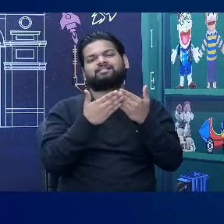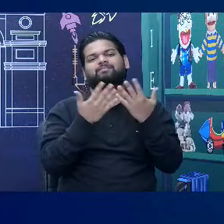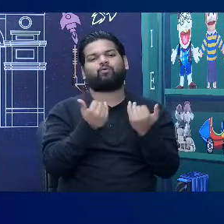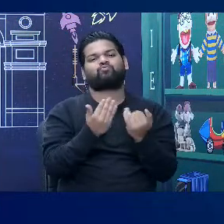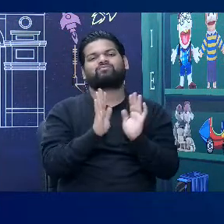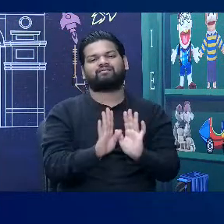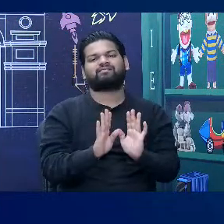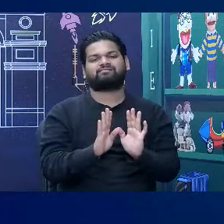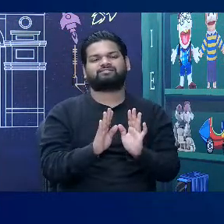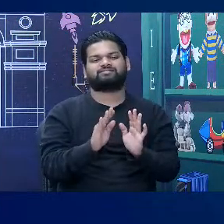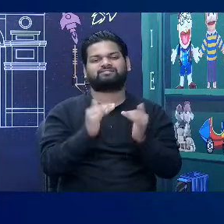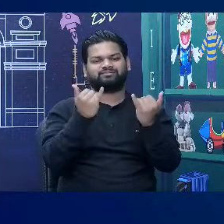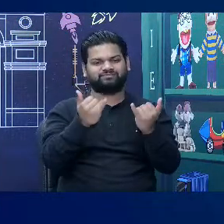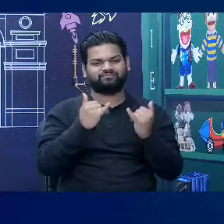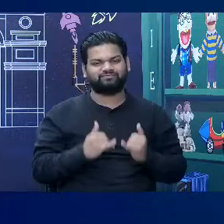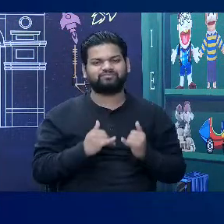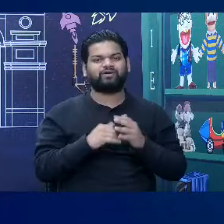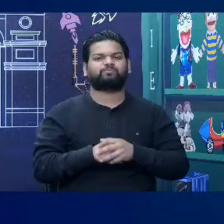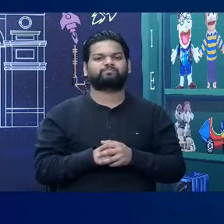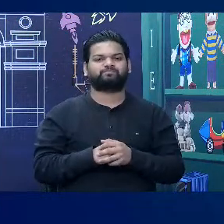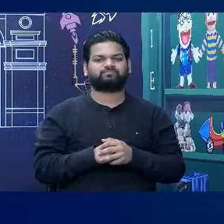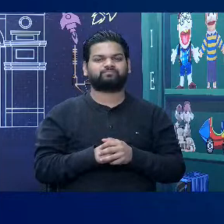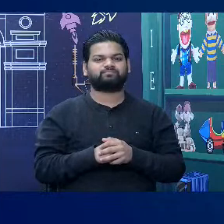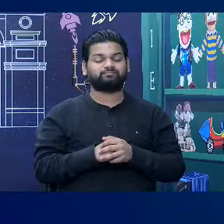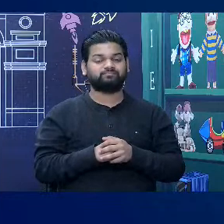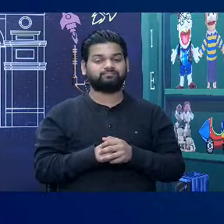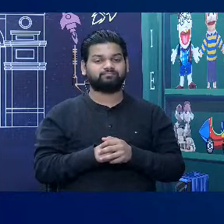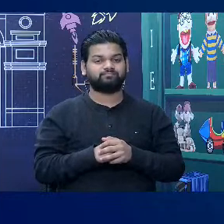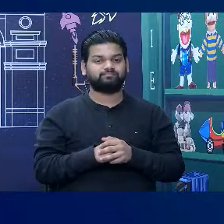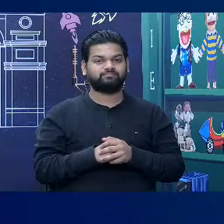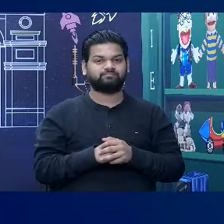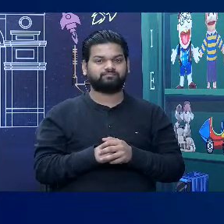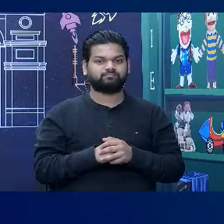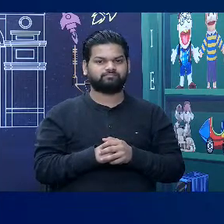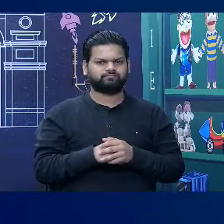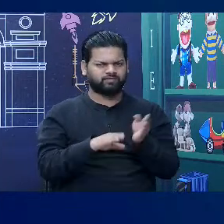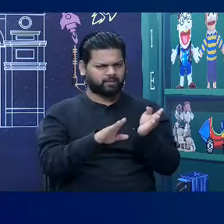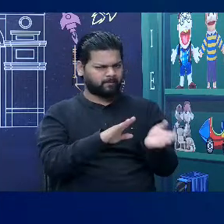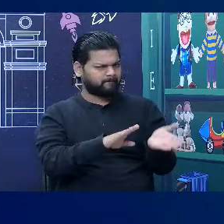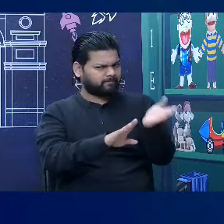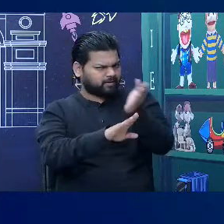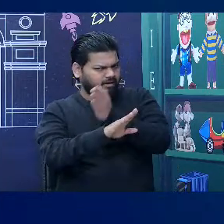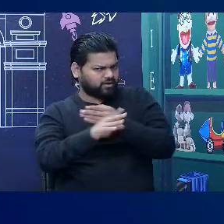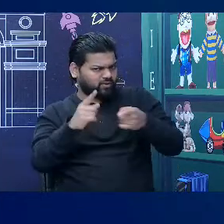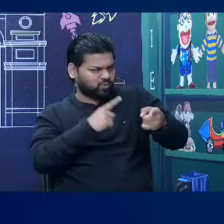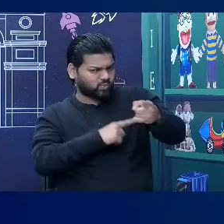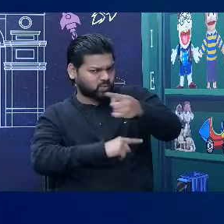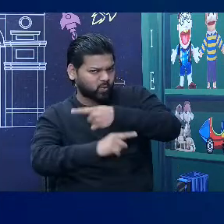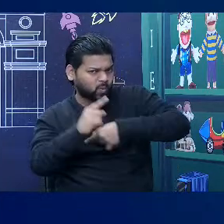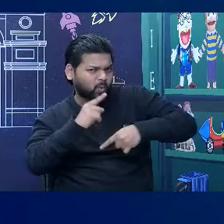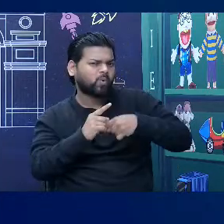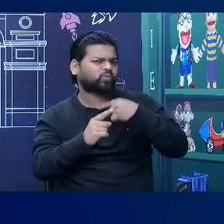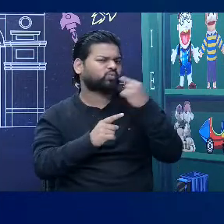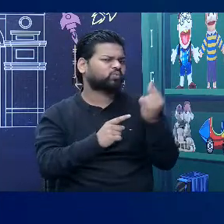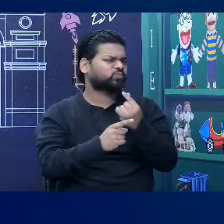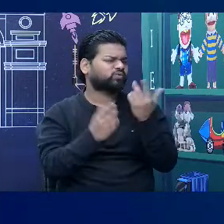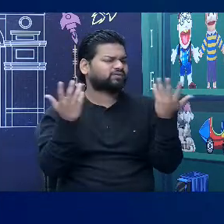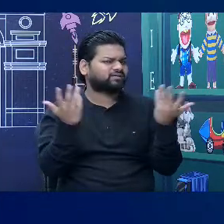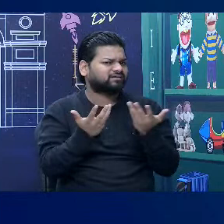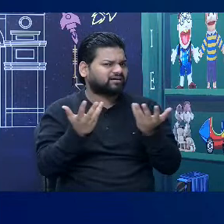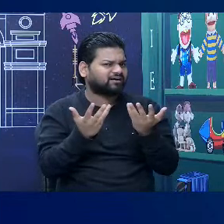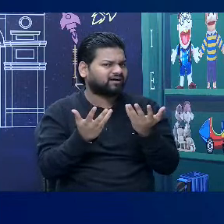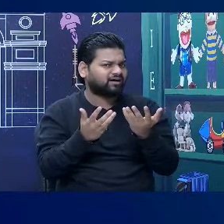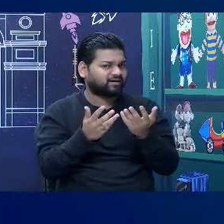the sides and angle of a triangle. Early days astronomers used it to find out